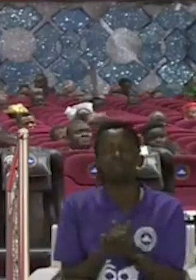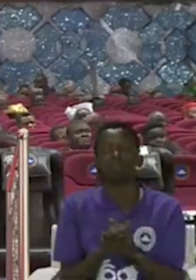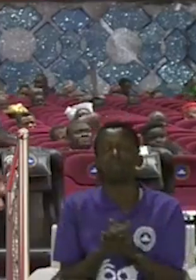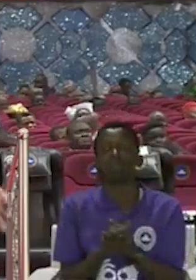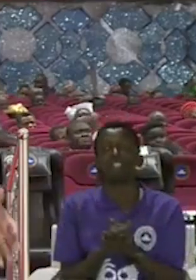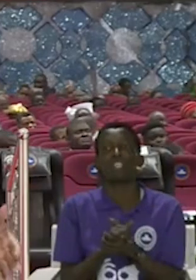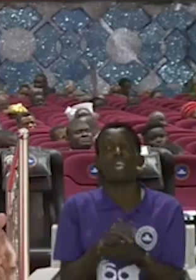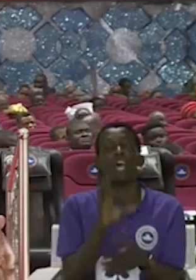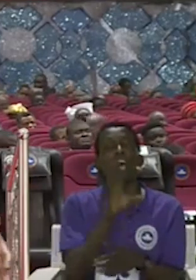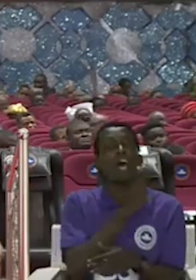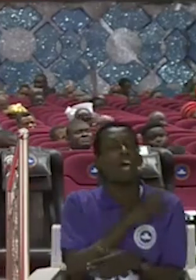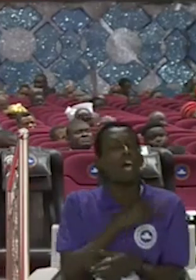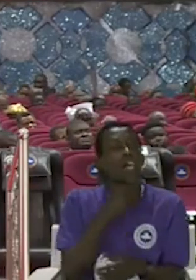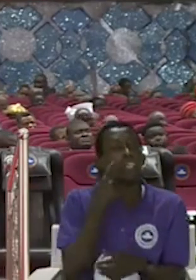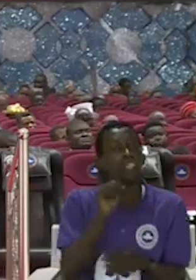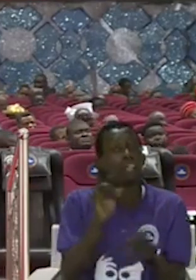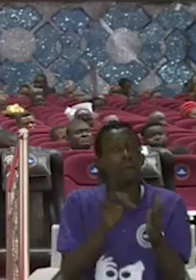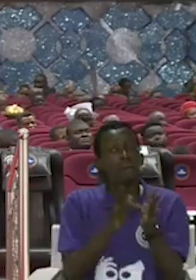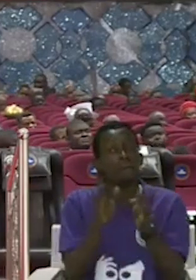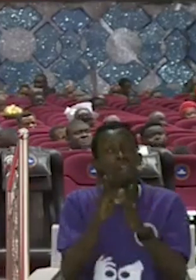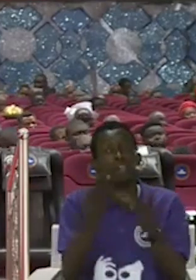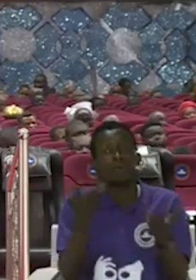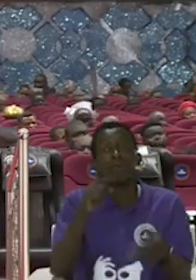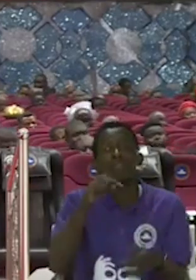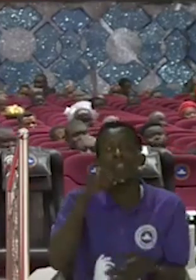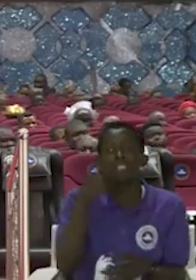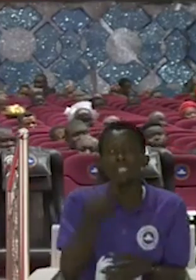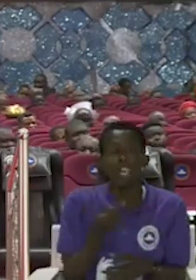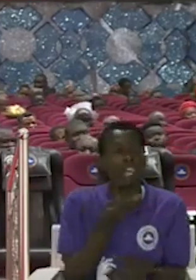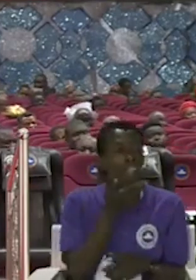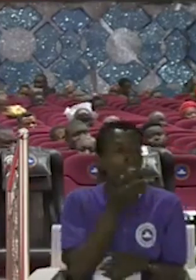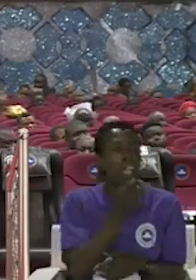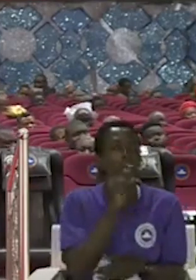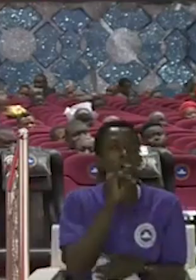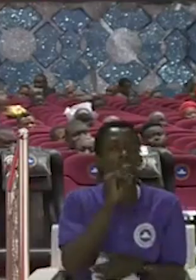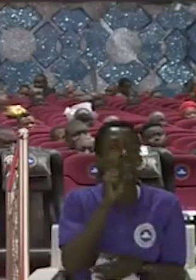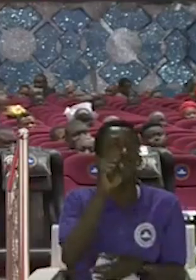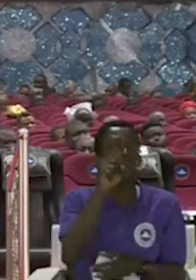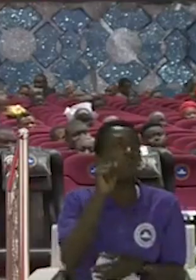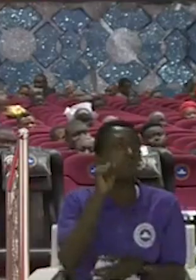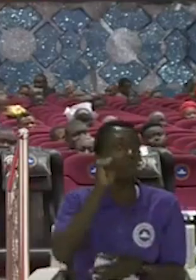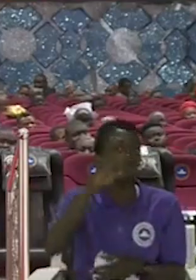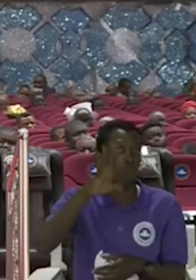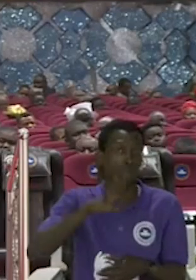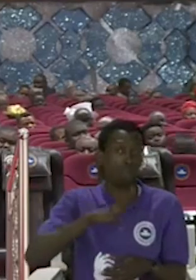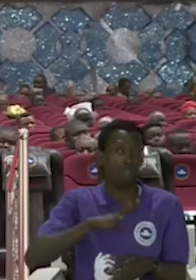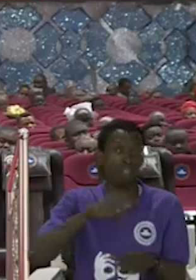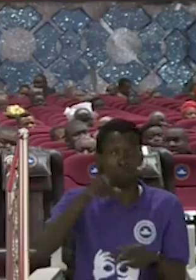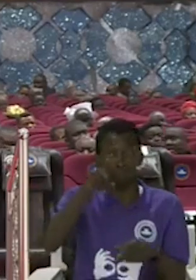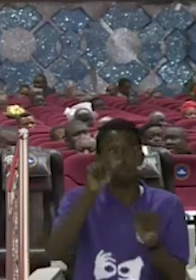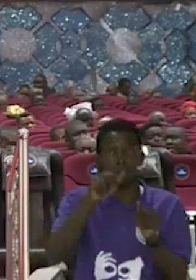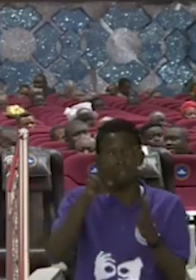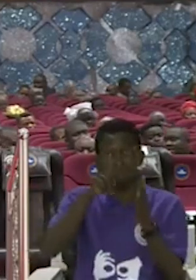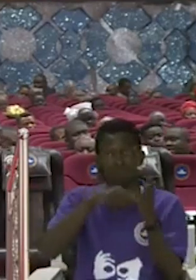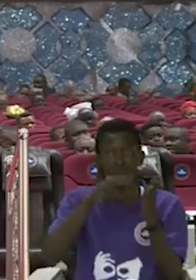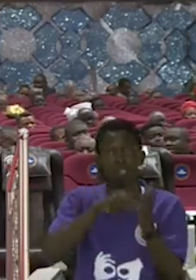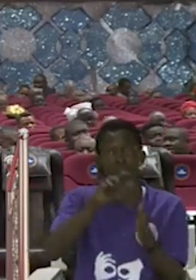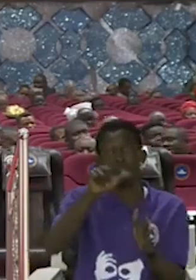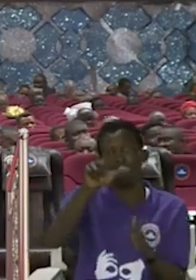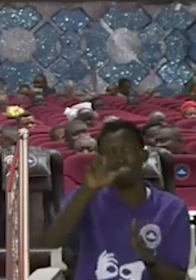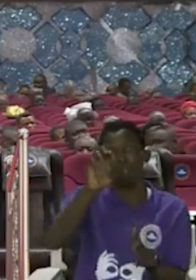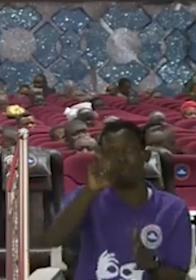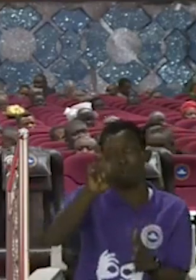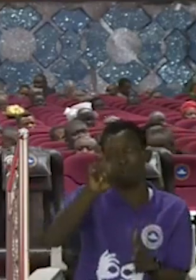And the Bible says there were certain women. You can read it in Luke chapter 8 from verse 1 to